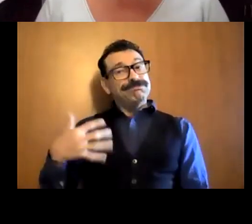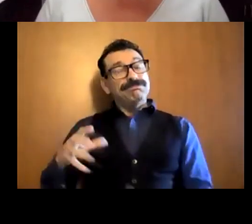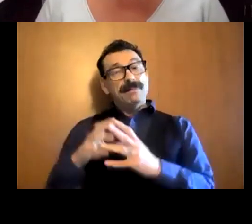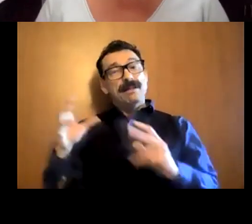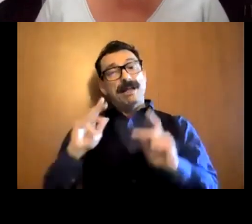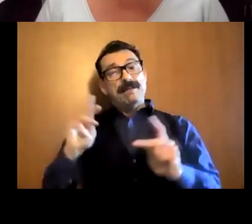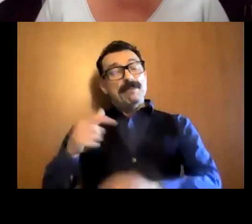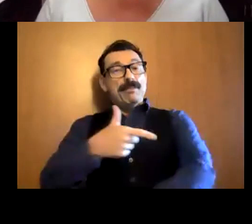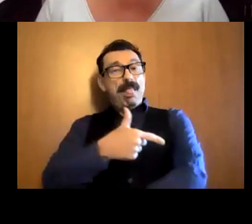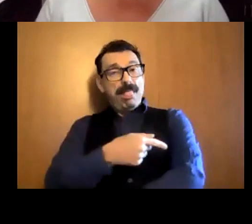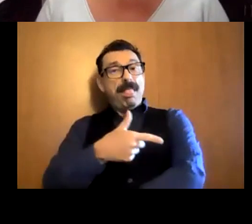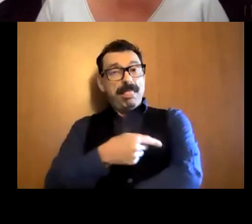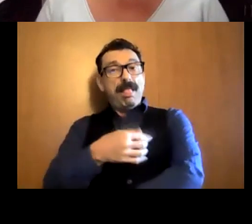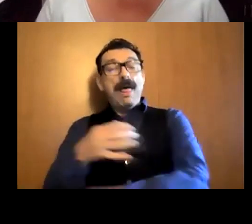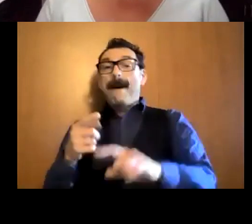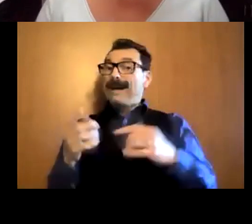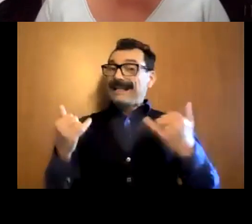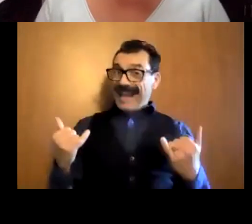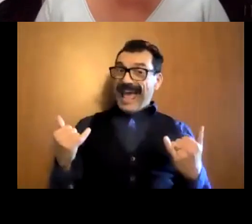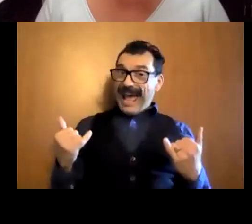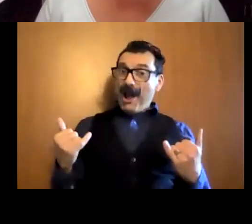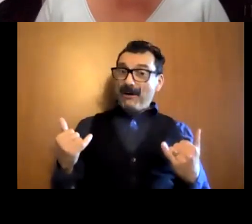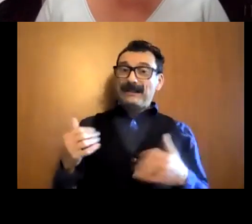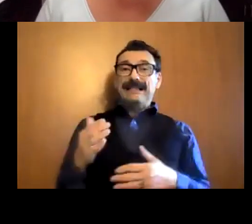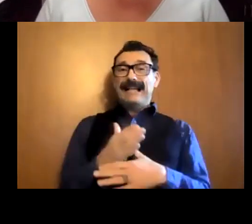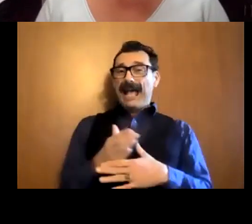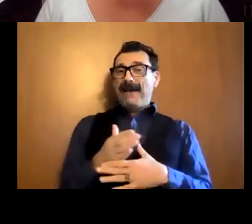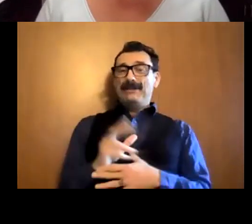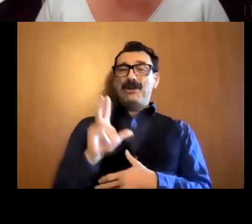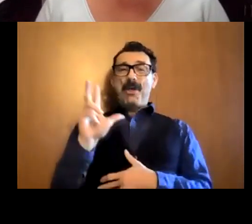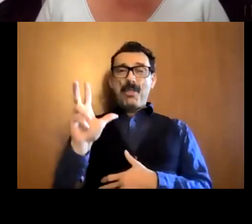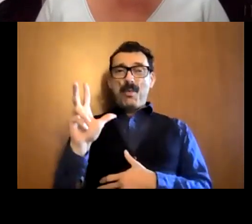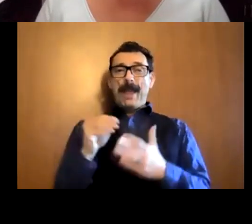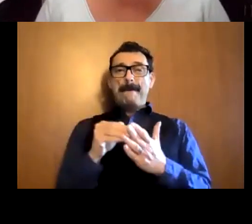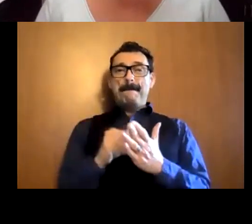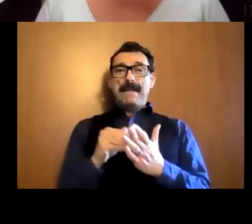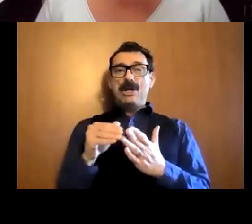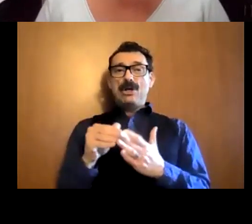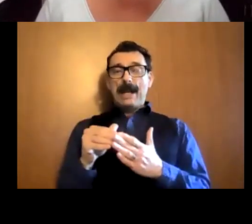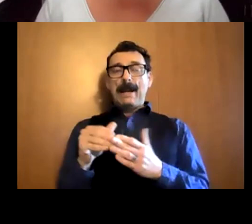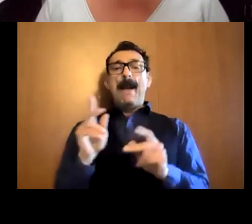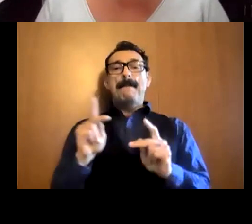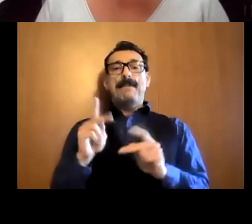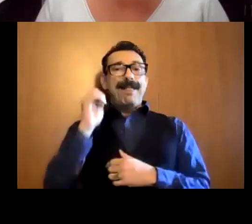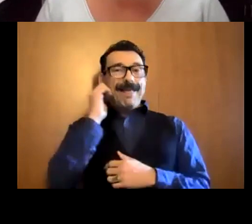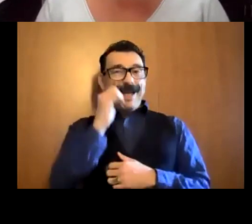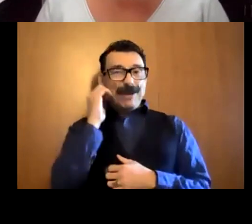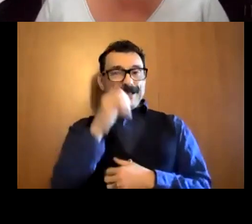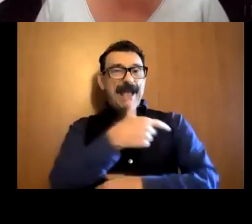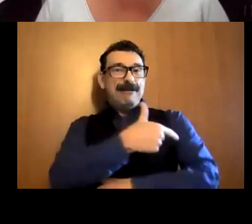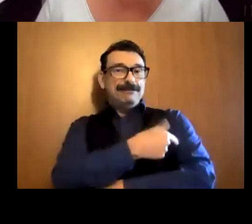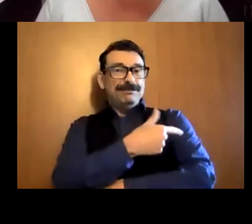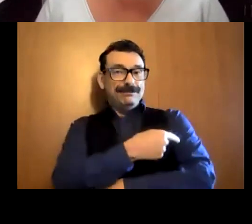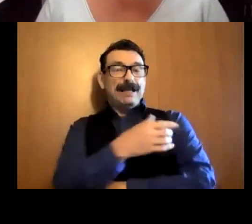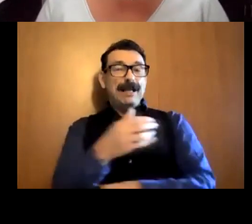we're vaccinating about 3 million a day. And even taking J&J out of the picture, we are on track to potentially reach